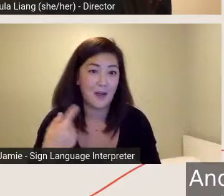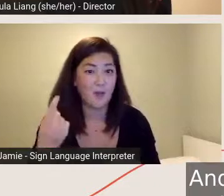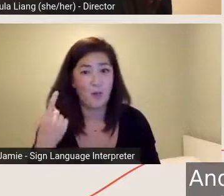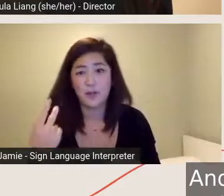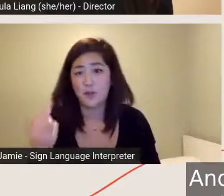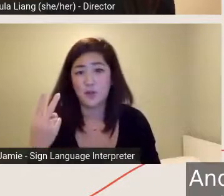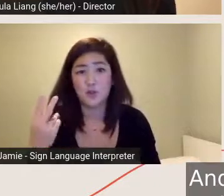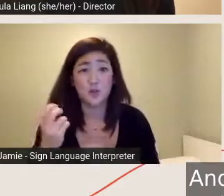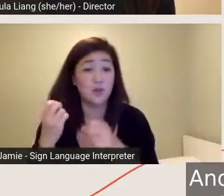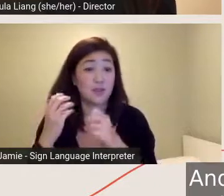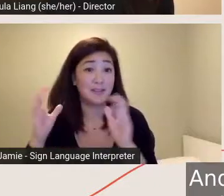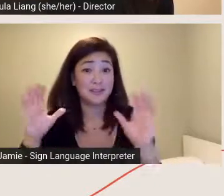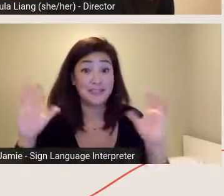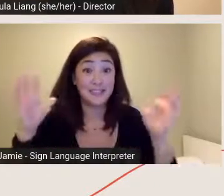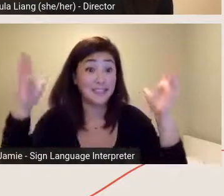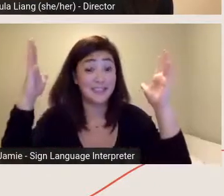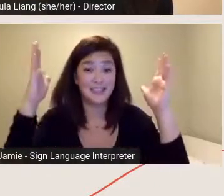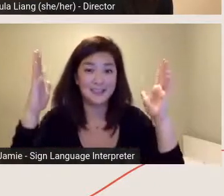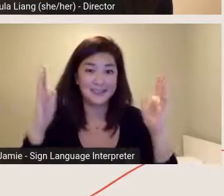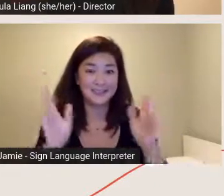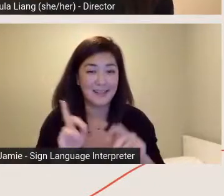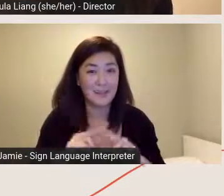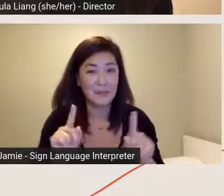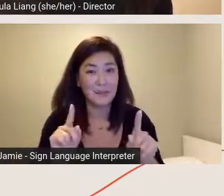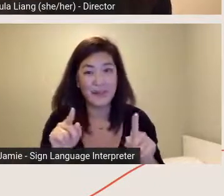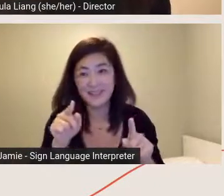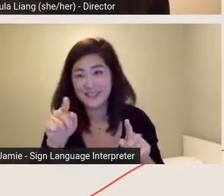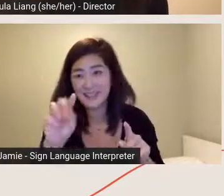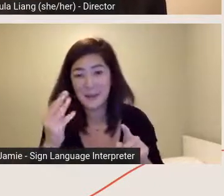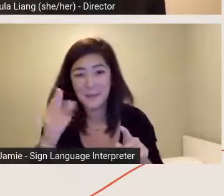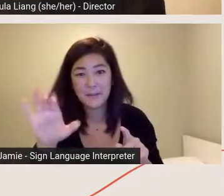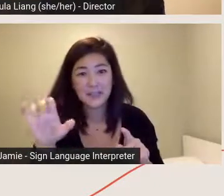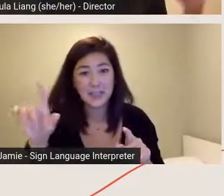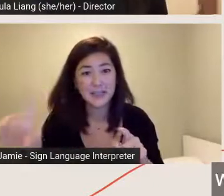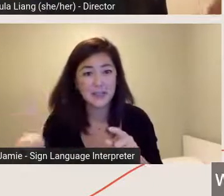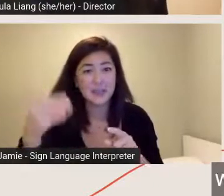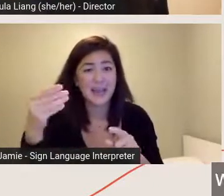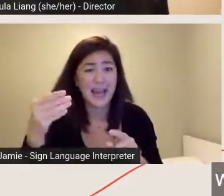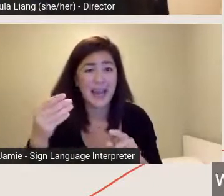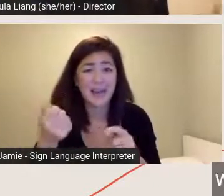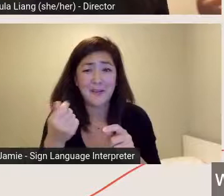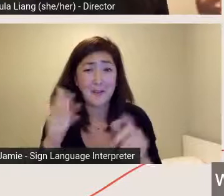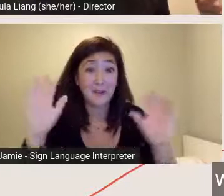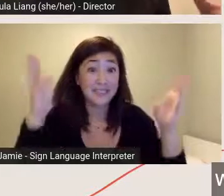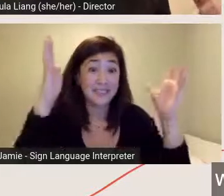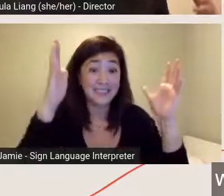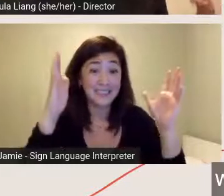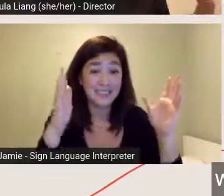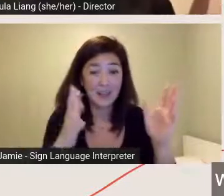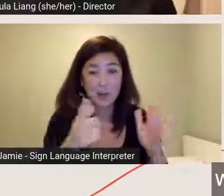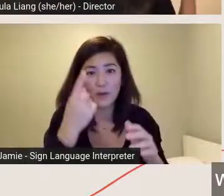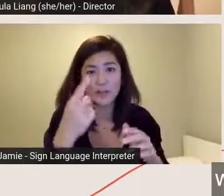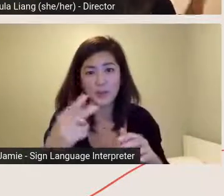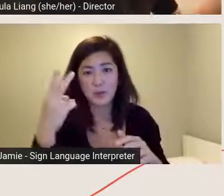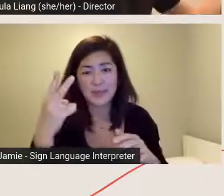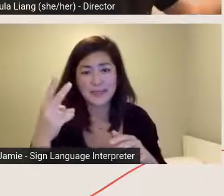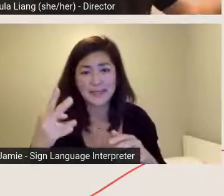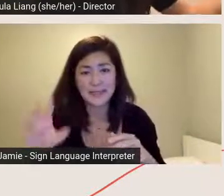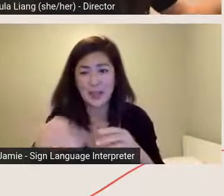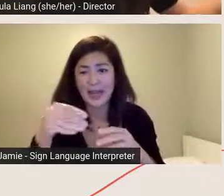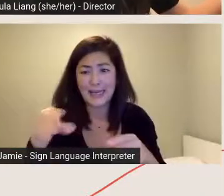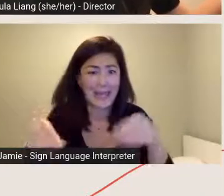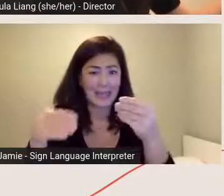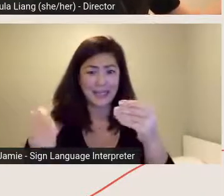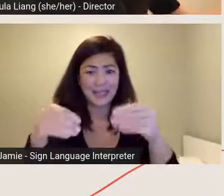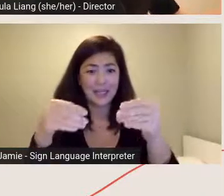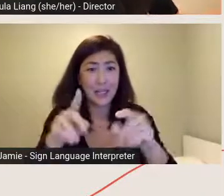Michelle is trying to like cut something together with a little variety. And it's the same cheer over and over again. Whereas you have the Akai side and there is like this long